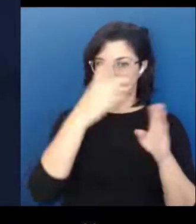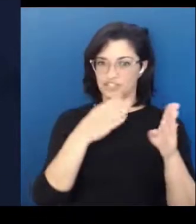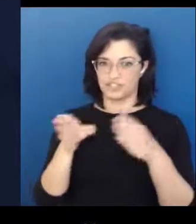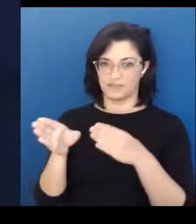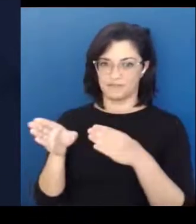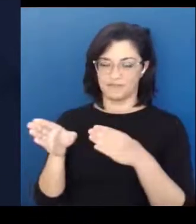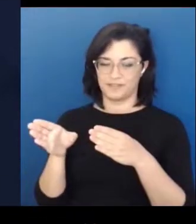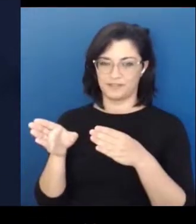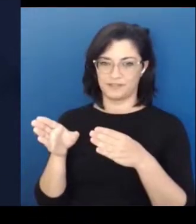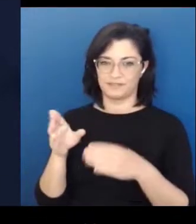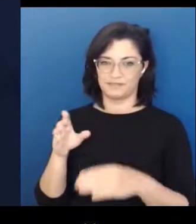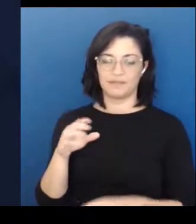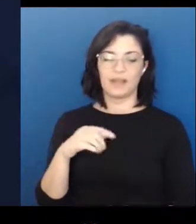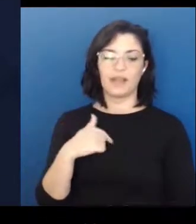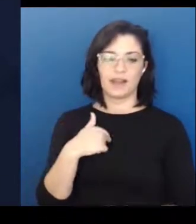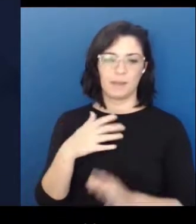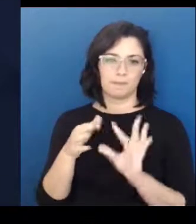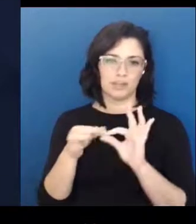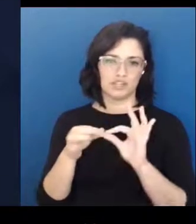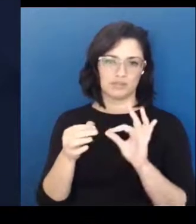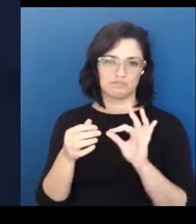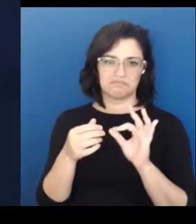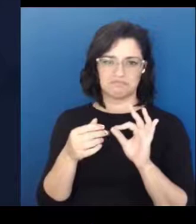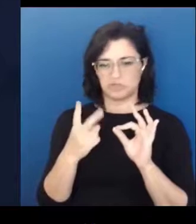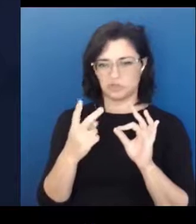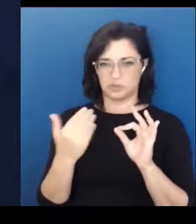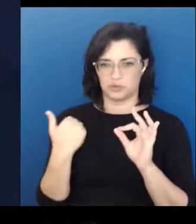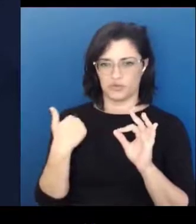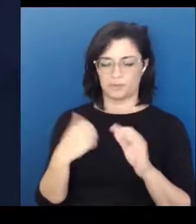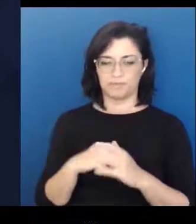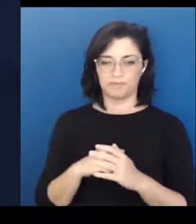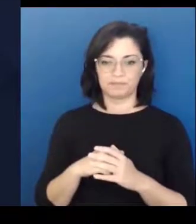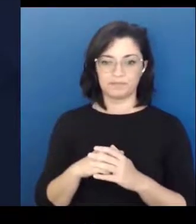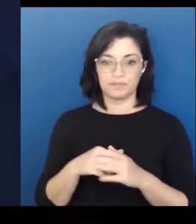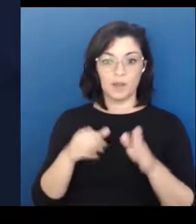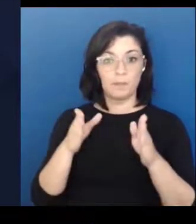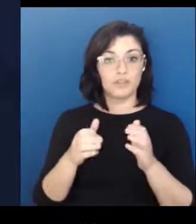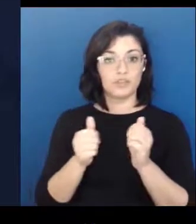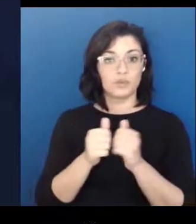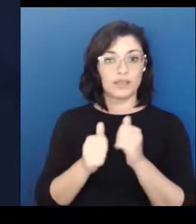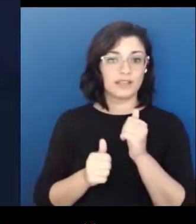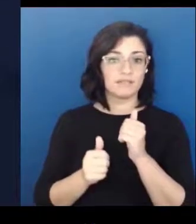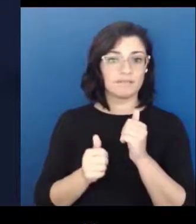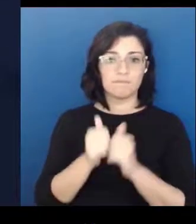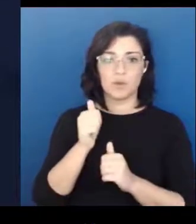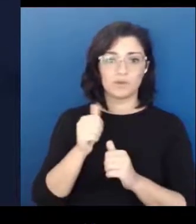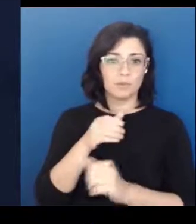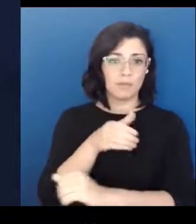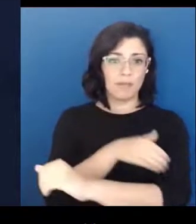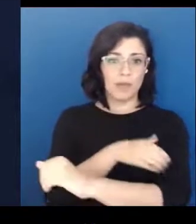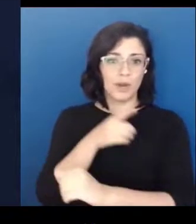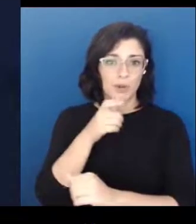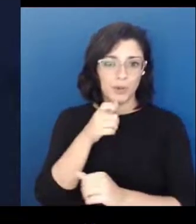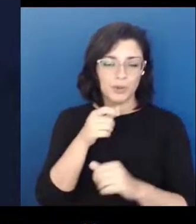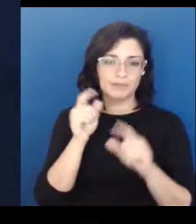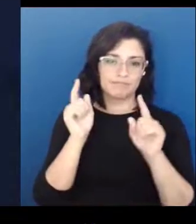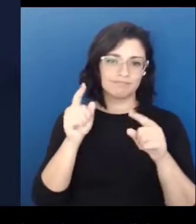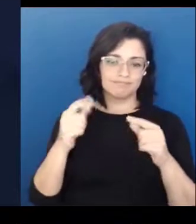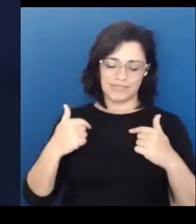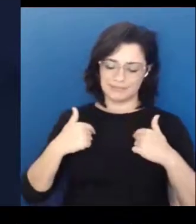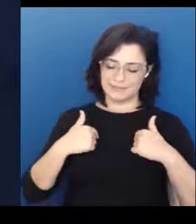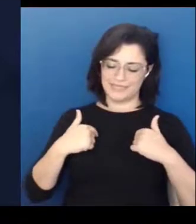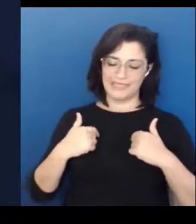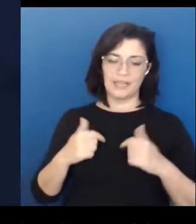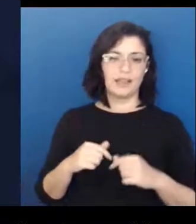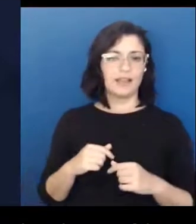The one person with the most power in this hearing loss journey is me. Knowing that you're not alone and